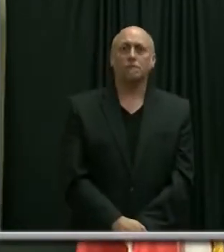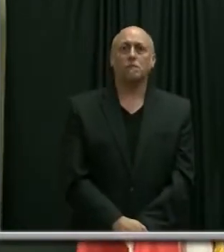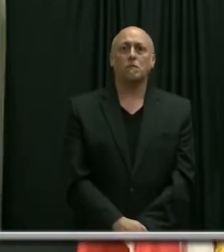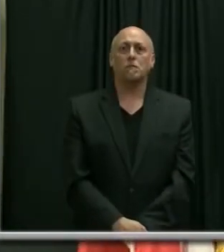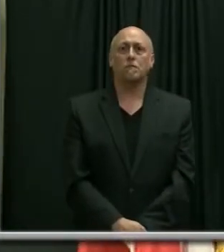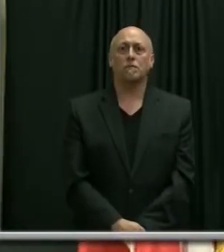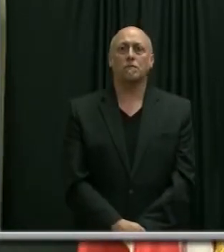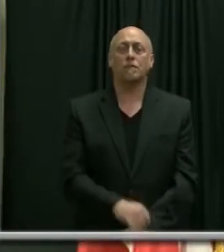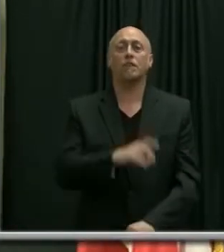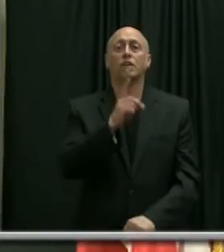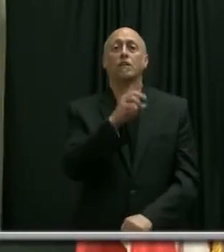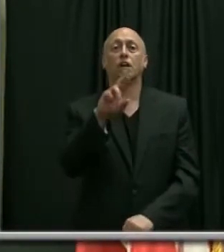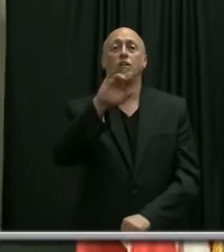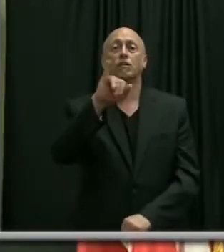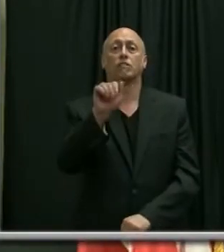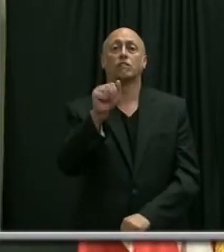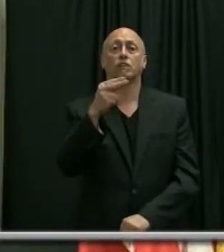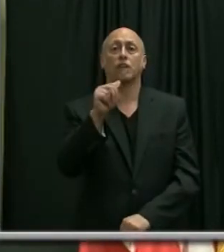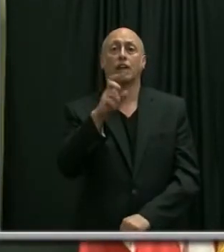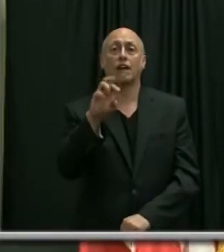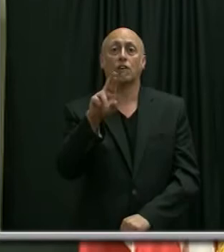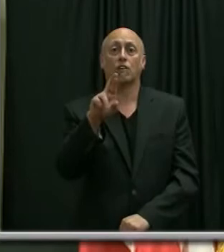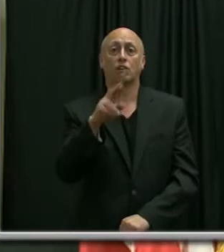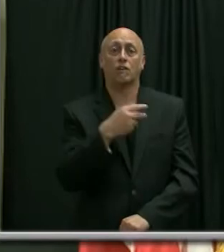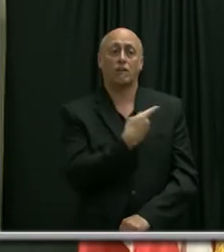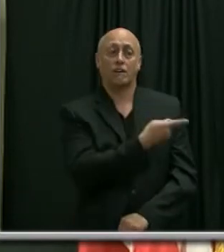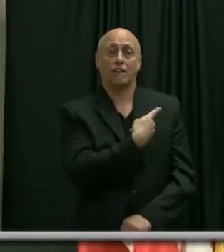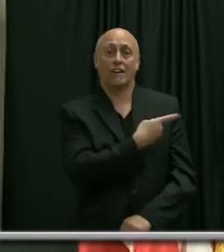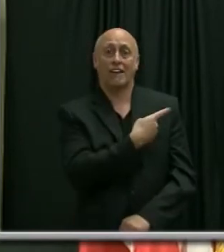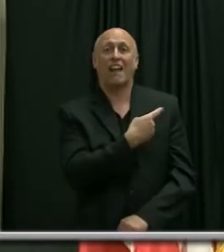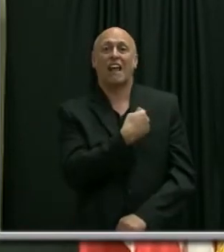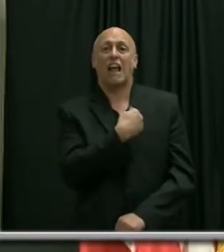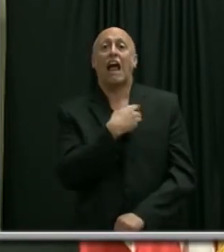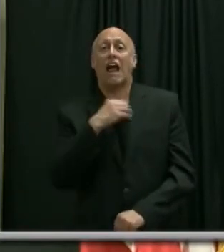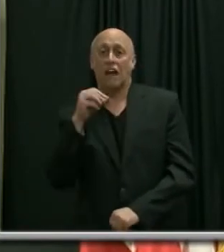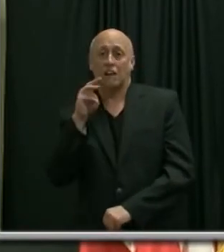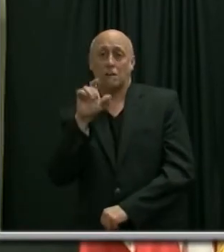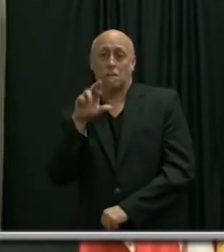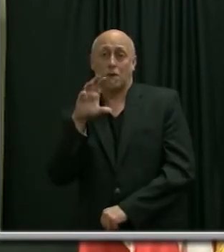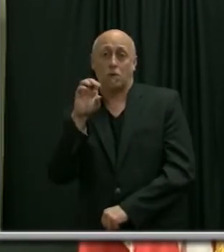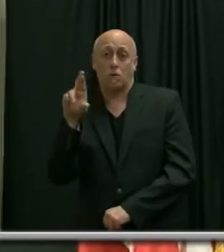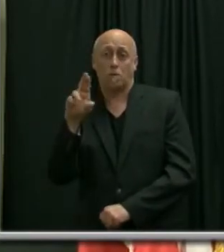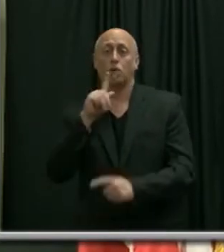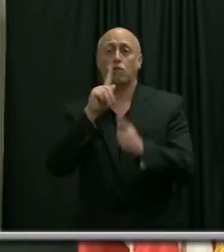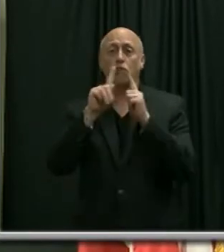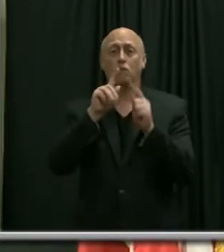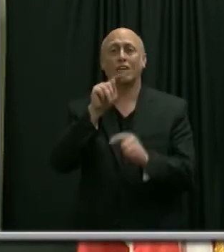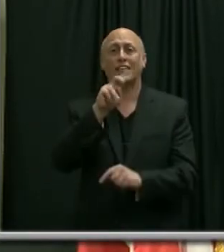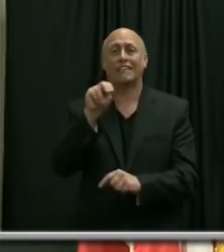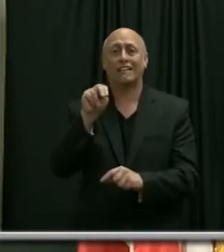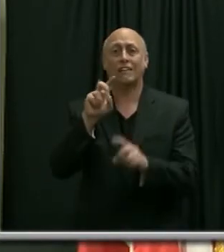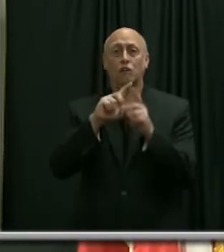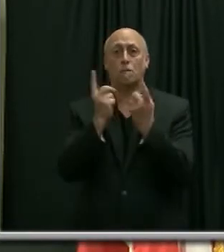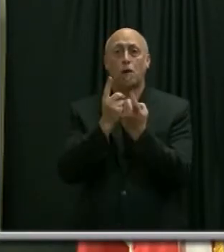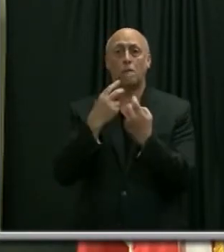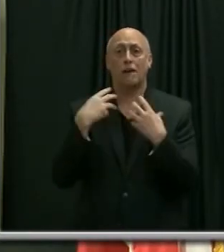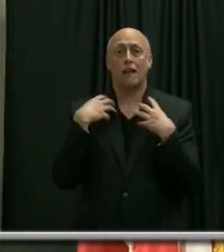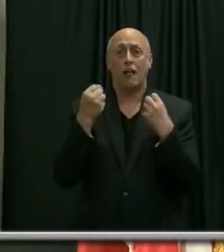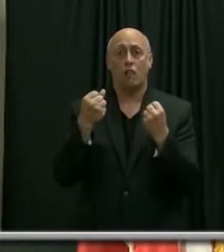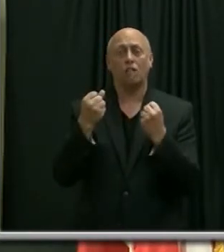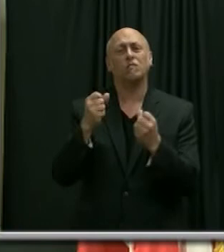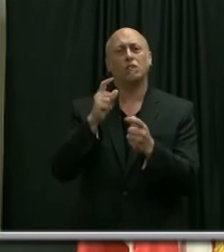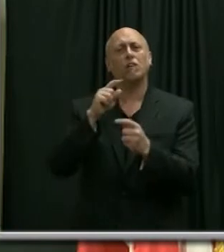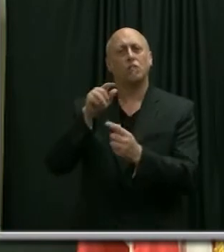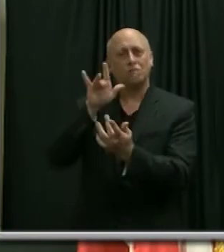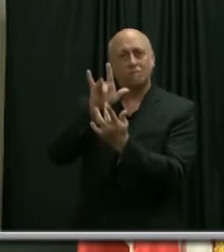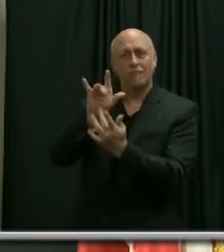Dr. Jahangir and I and Mayor Cooper have worked with the Tennessee Department of Health to identify a private